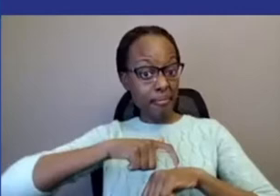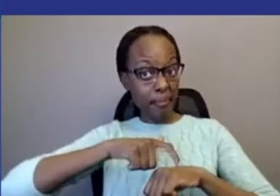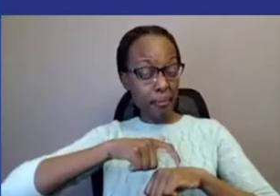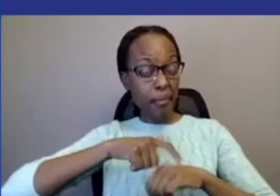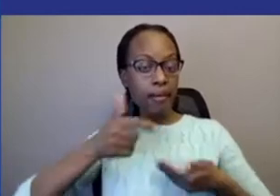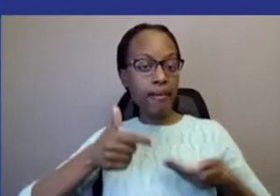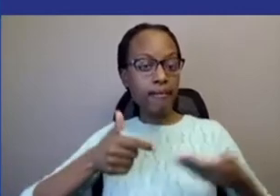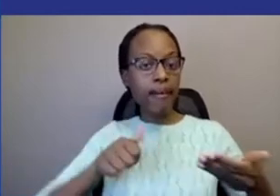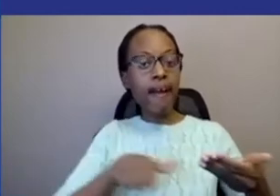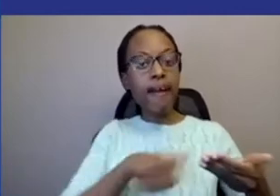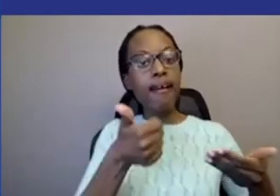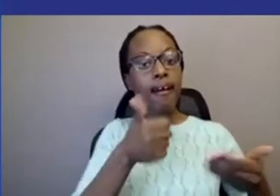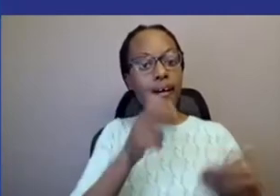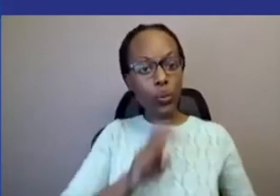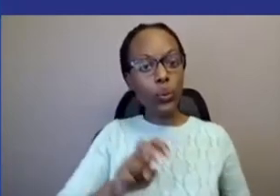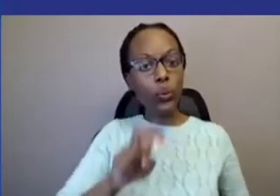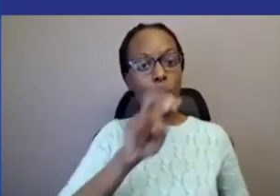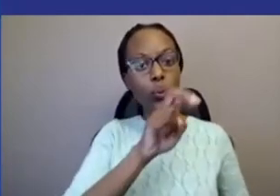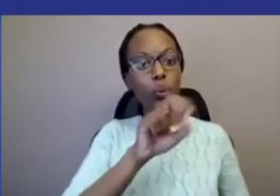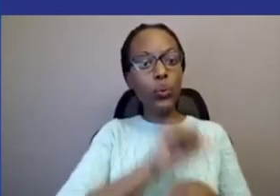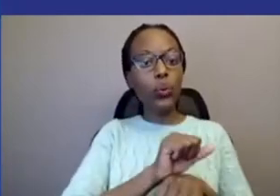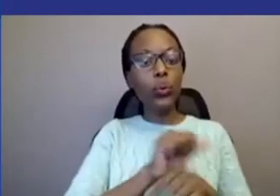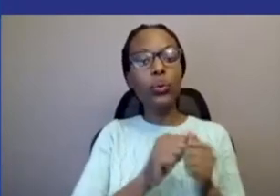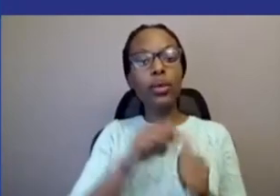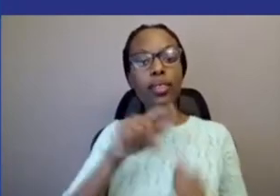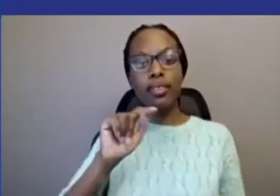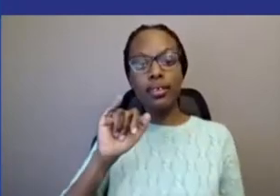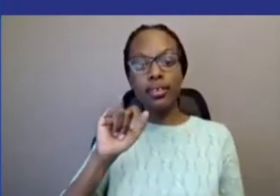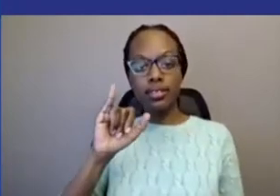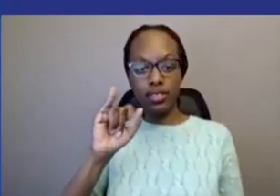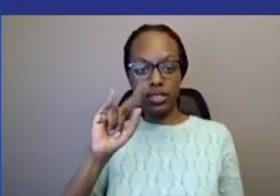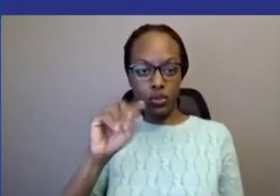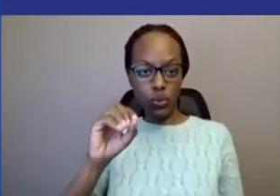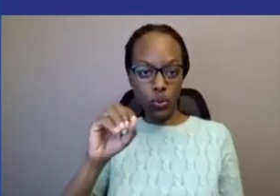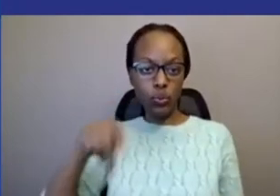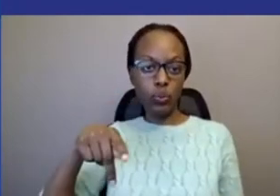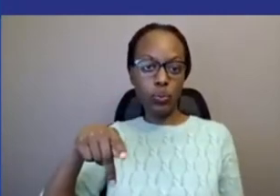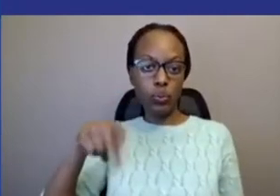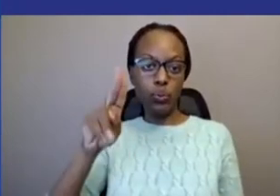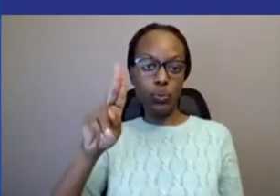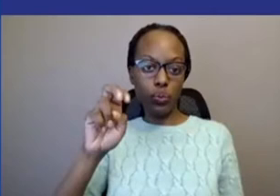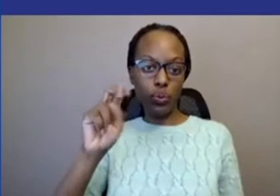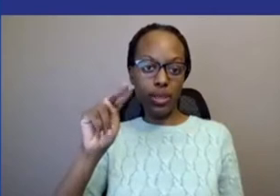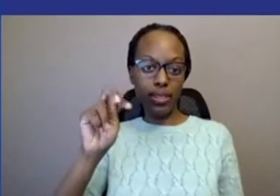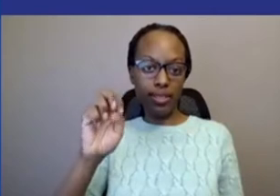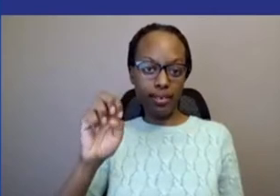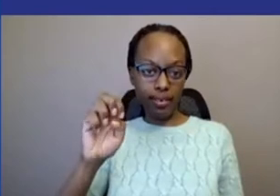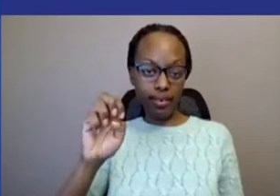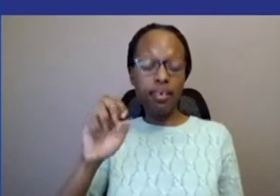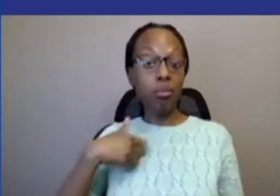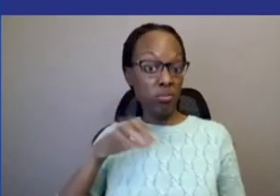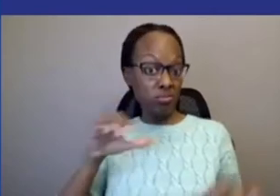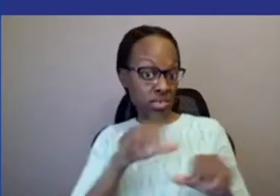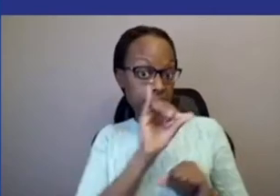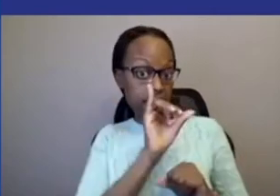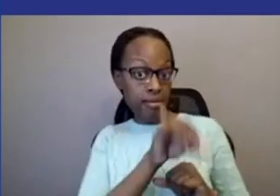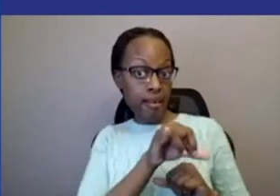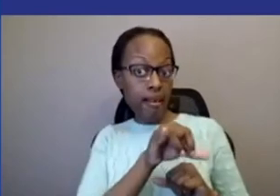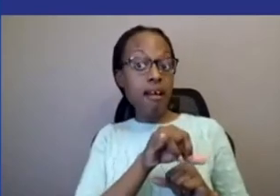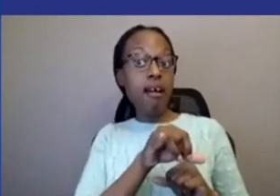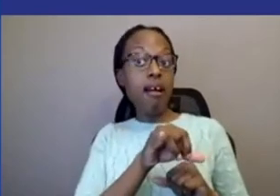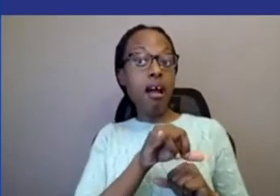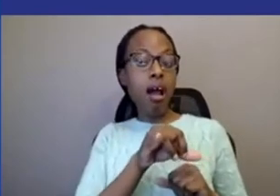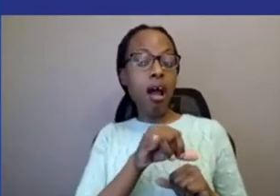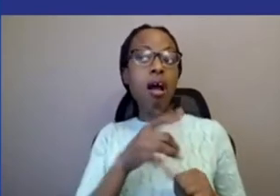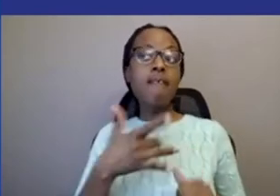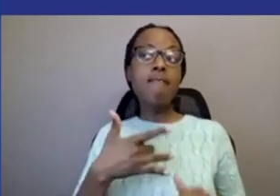to work with Tito Puente. And I started doing that. And it was kind